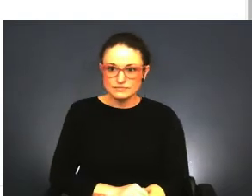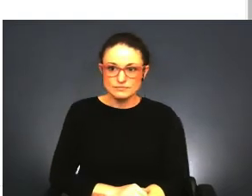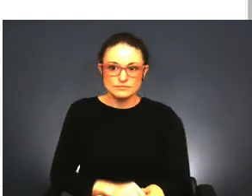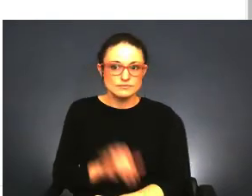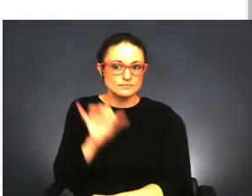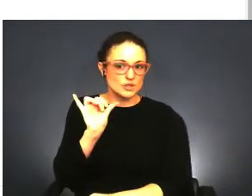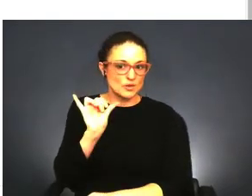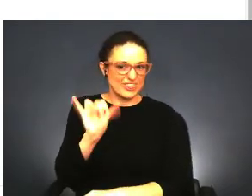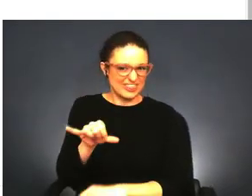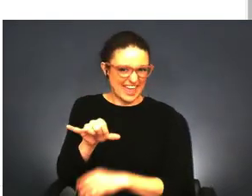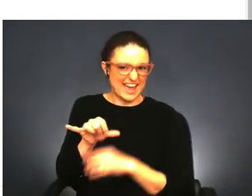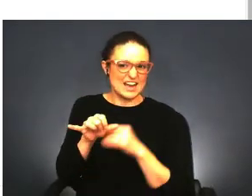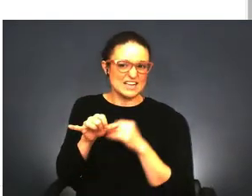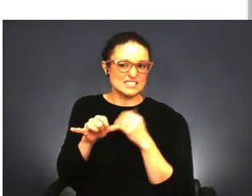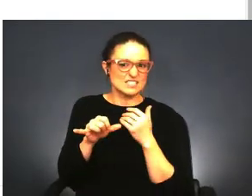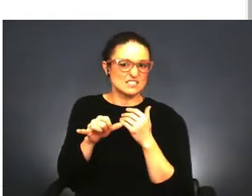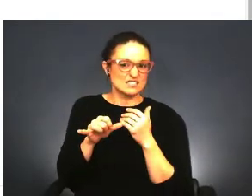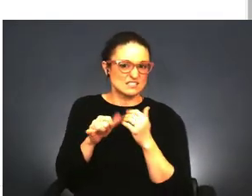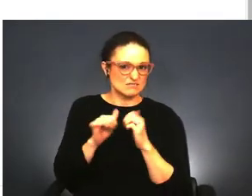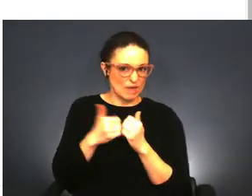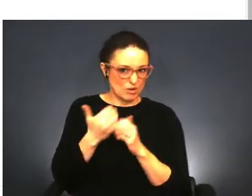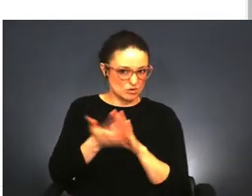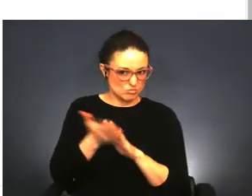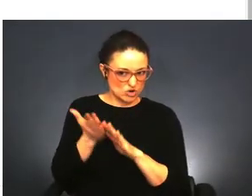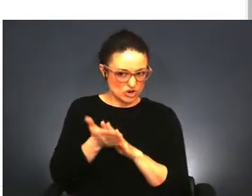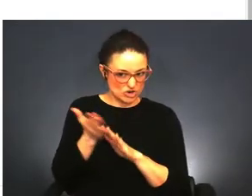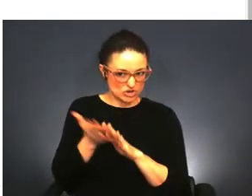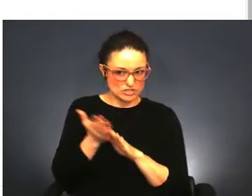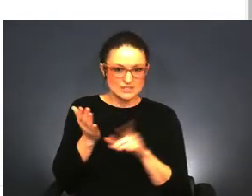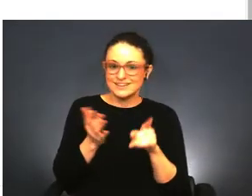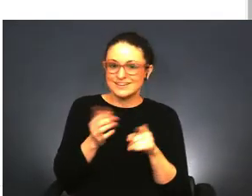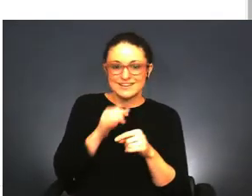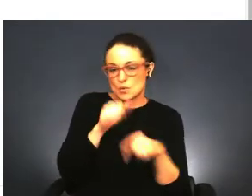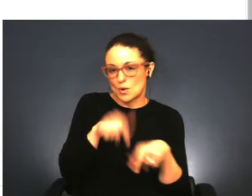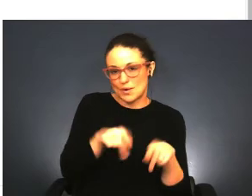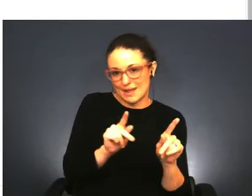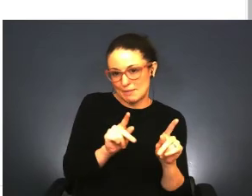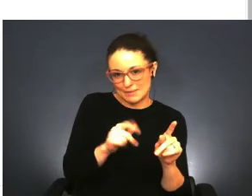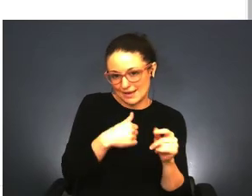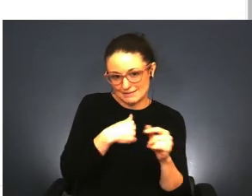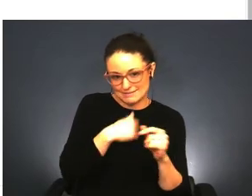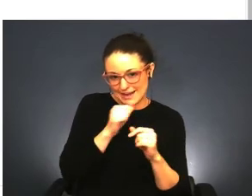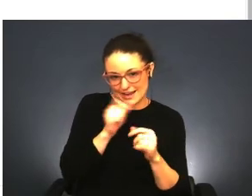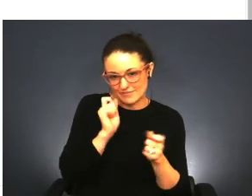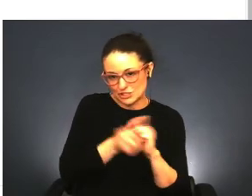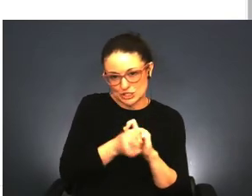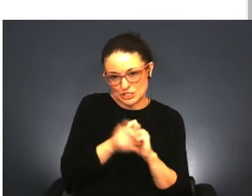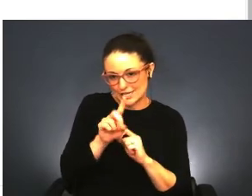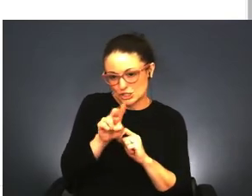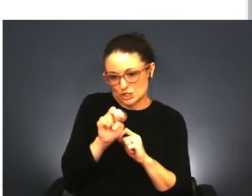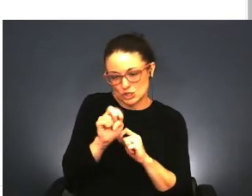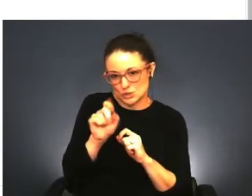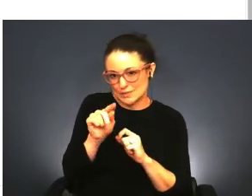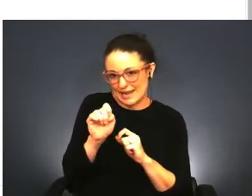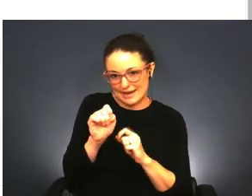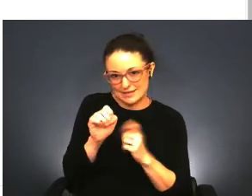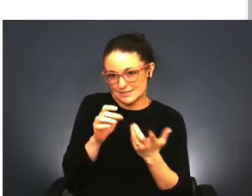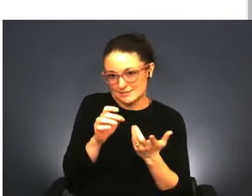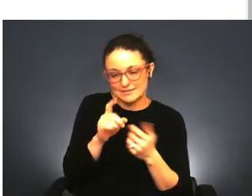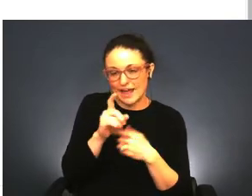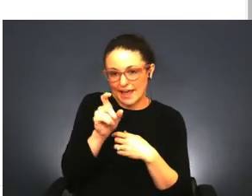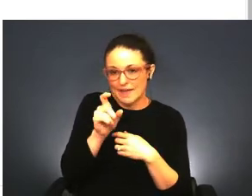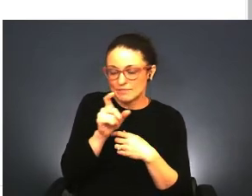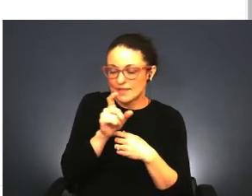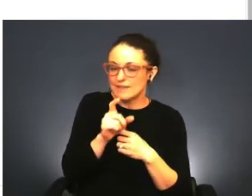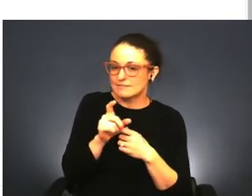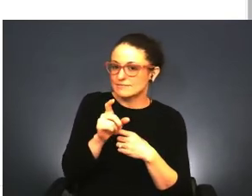it works. It would not allow me to do this because I haven't changed the due date. So I'd have to change the due date to be within the available